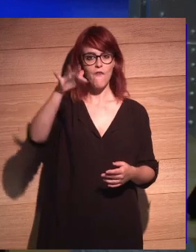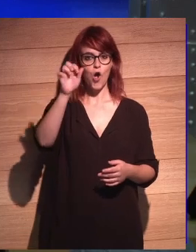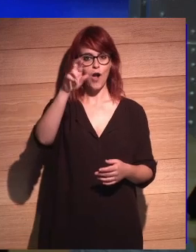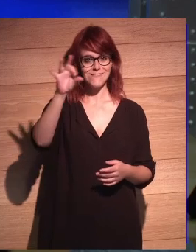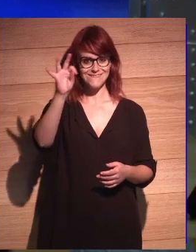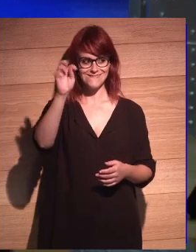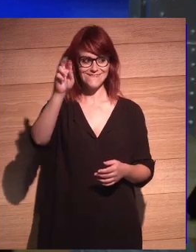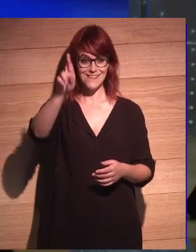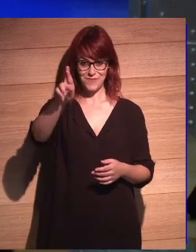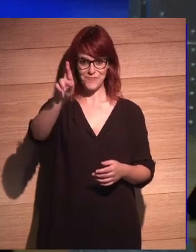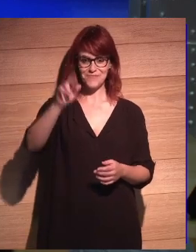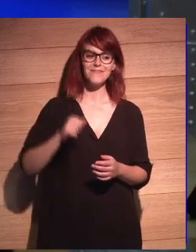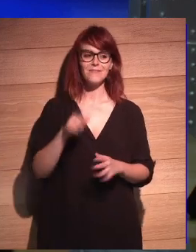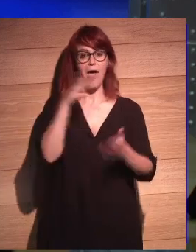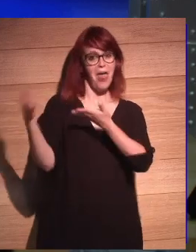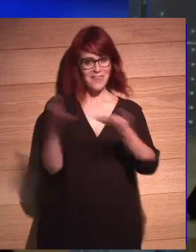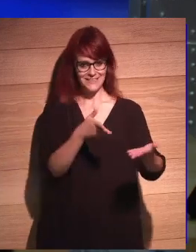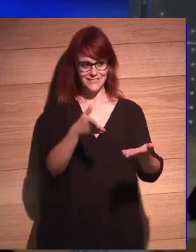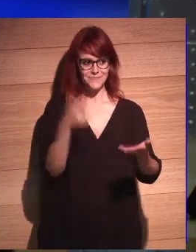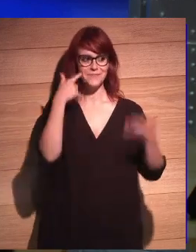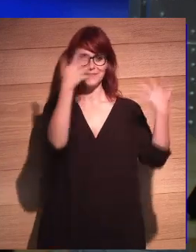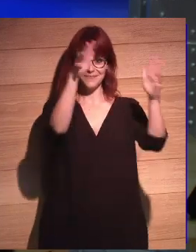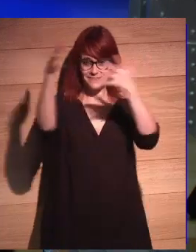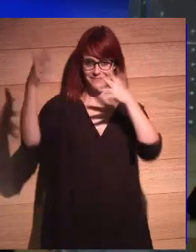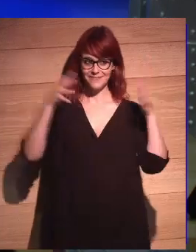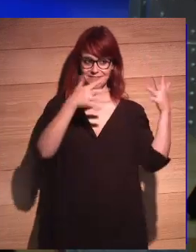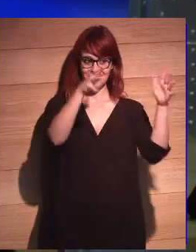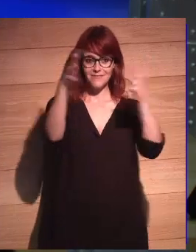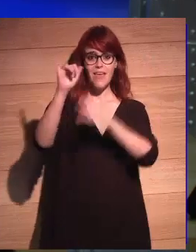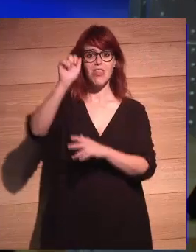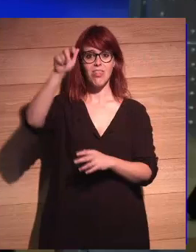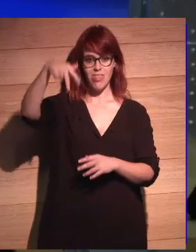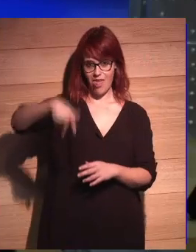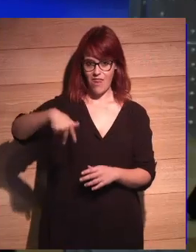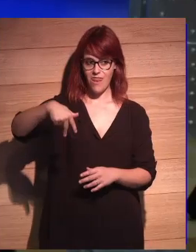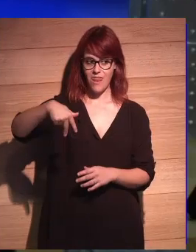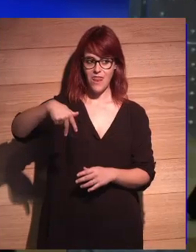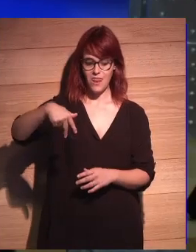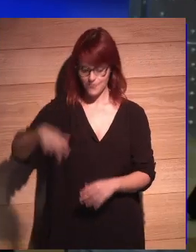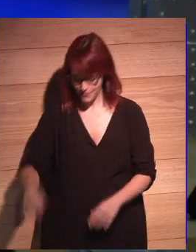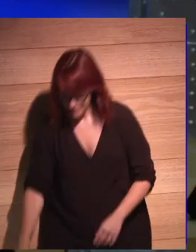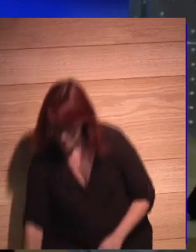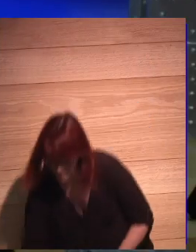to leave the floor to Mr. Forrester. Please come join me here. Ian